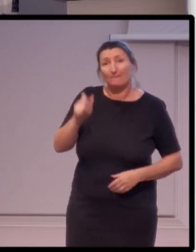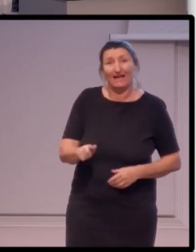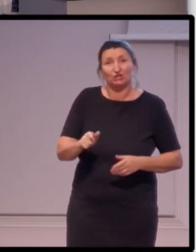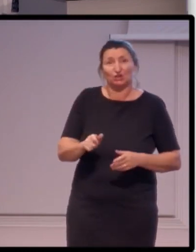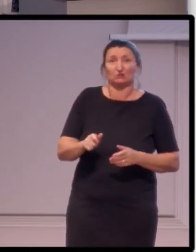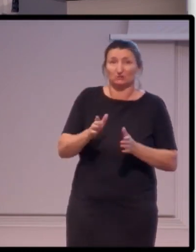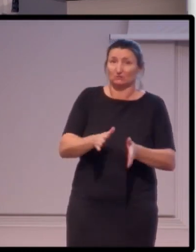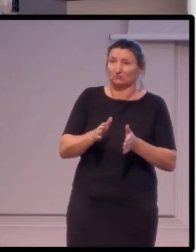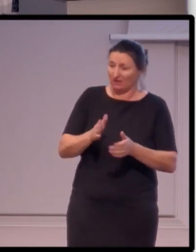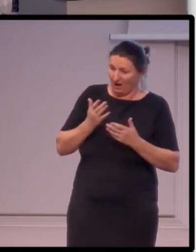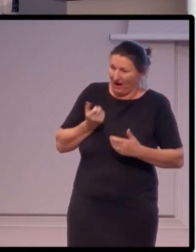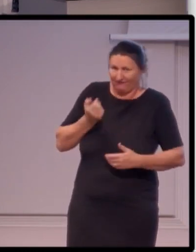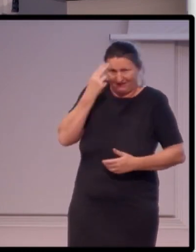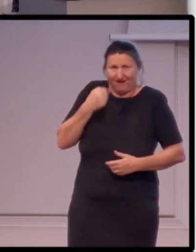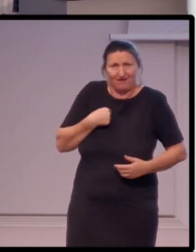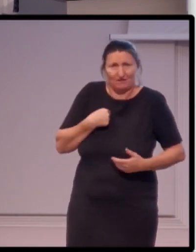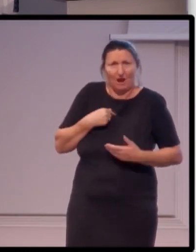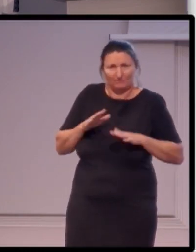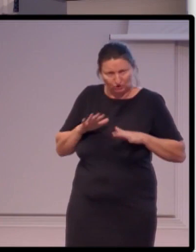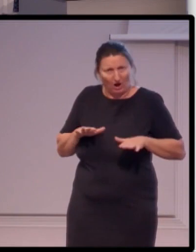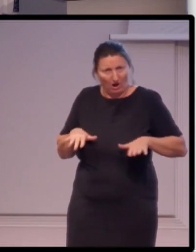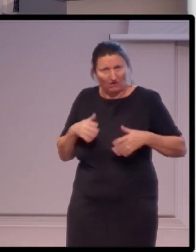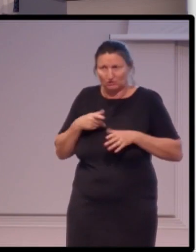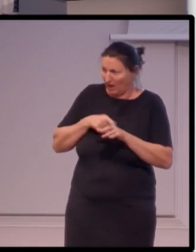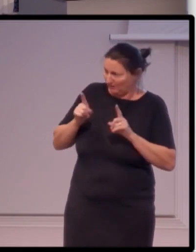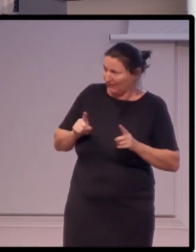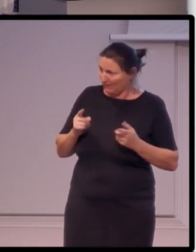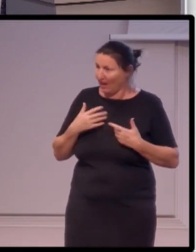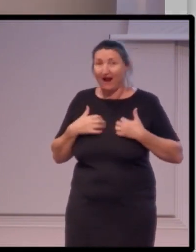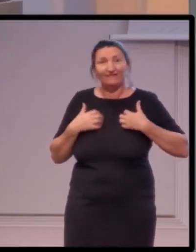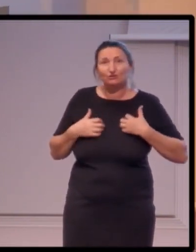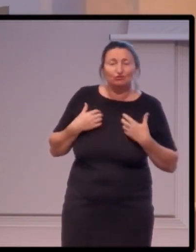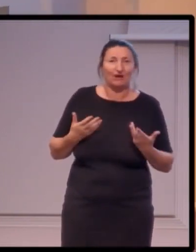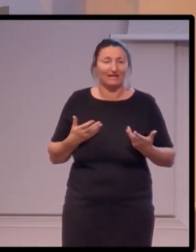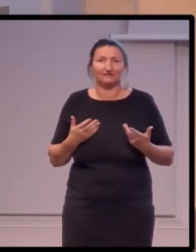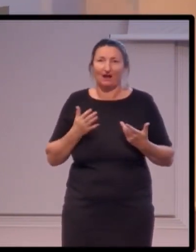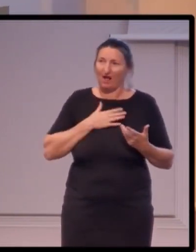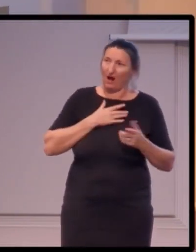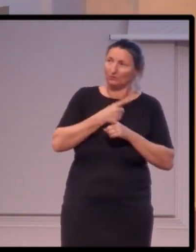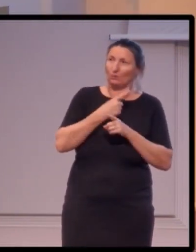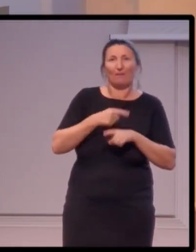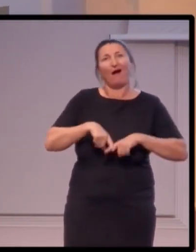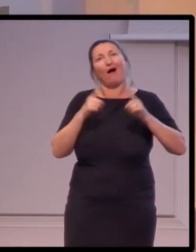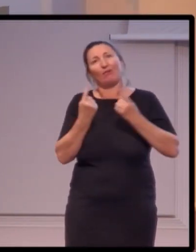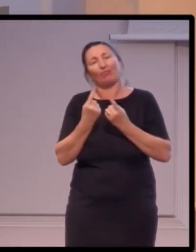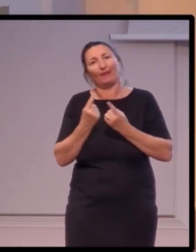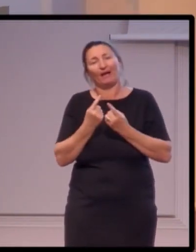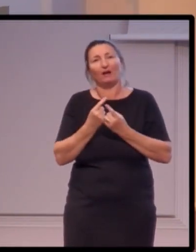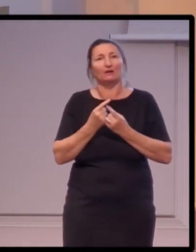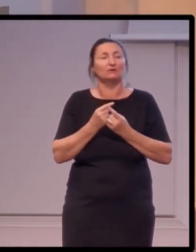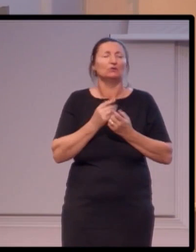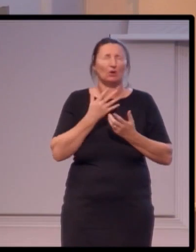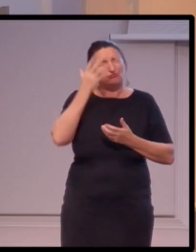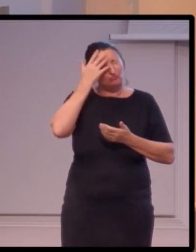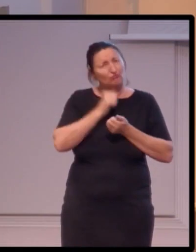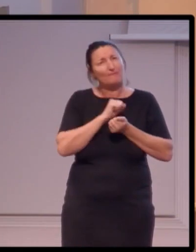children and young people, they've got names, they've got interests, they've got fun things that they like to talk to you about, and for us to be really present in where their lives are